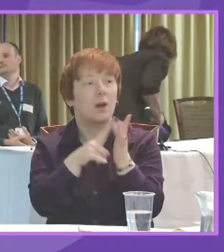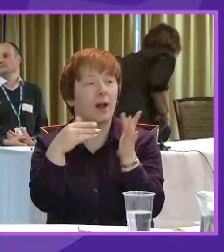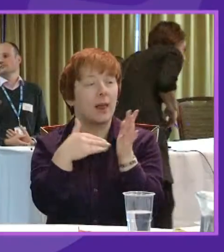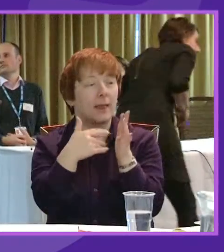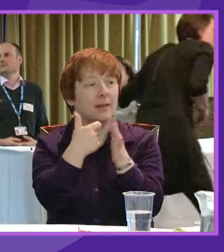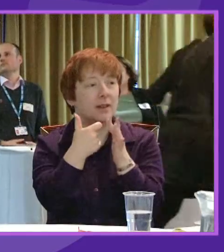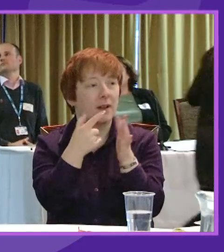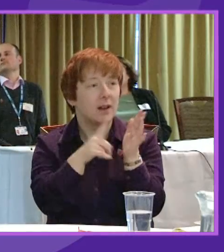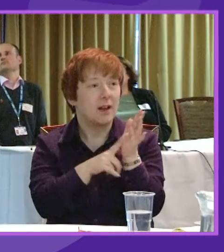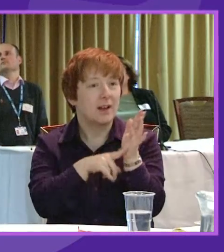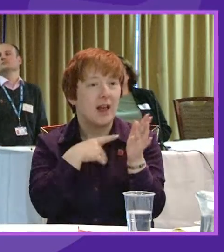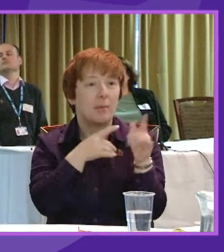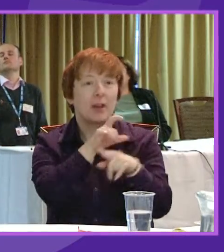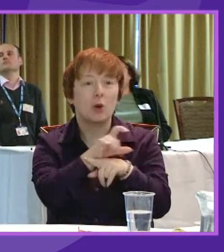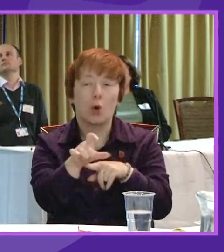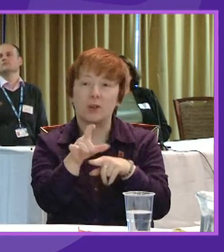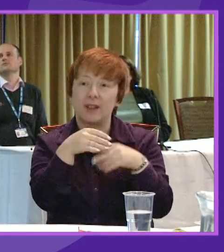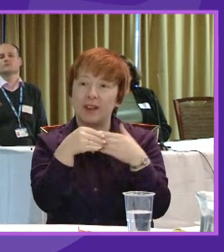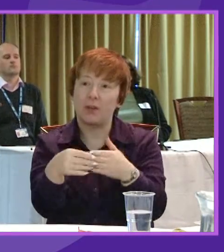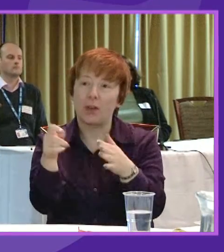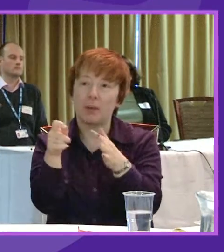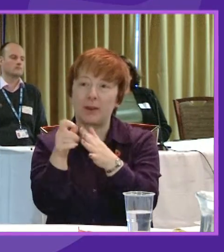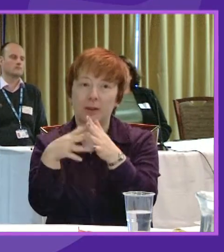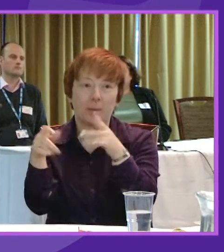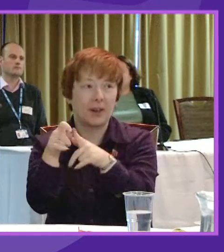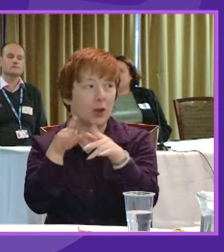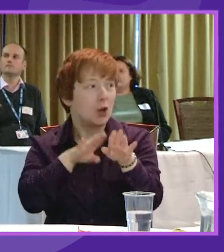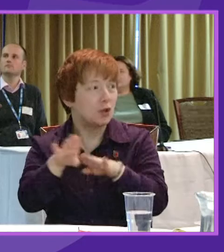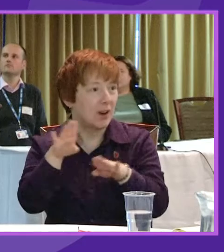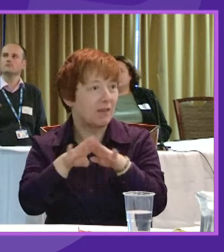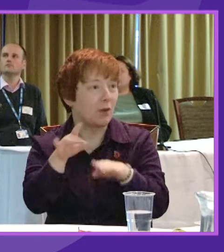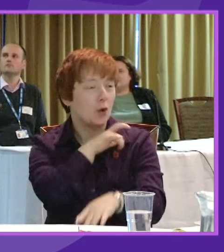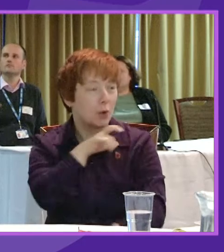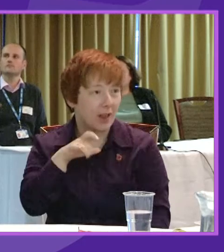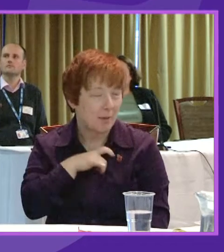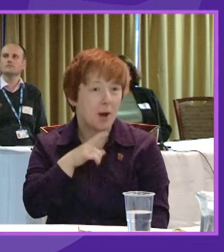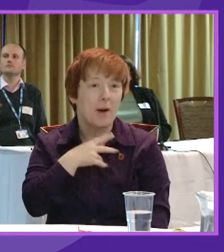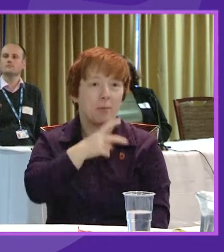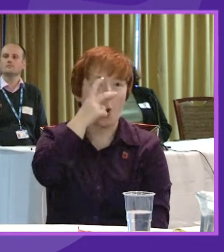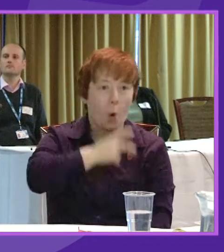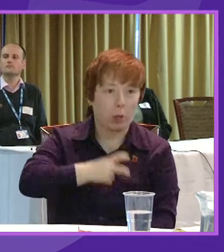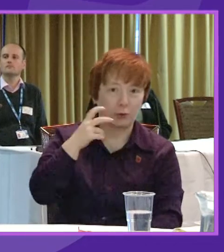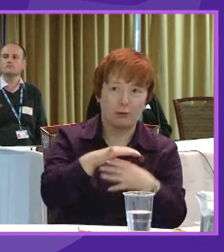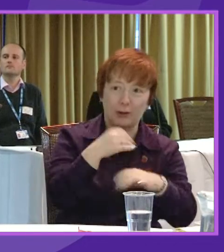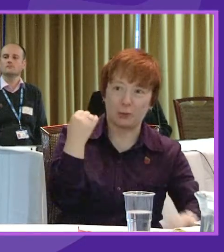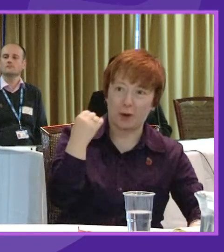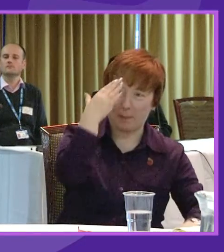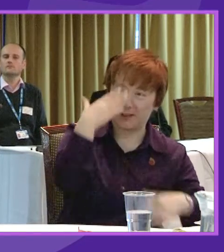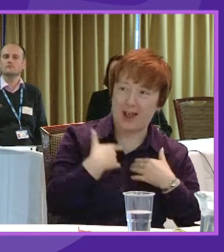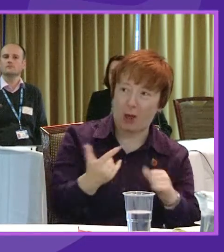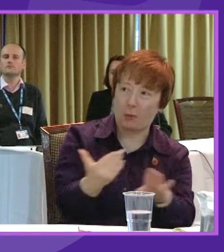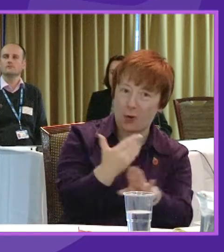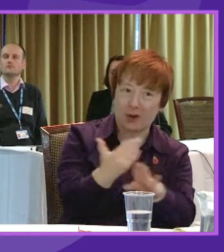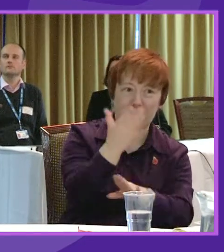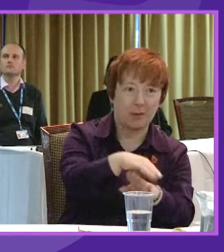So yes, I'm Liz Kell. I'm the course lead for the PWP training at UCLAN, but I'm one of the old primary care graduate mental health workers that Elizabeth mentioned this